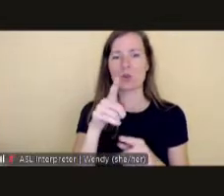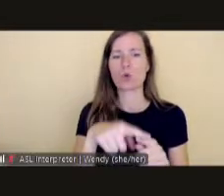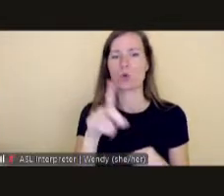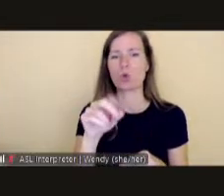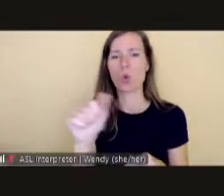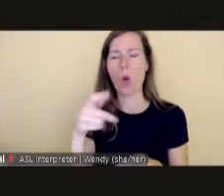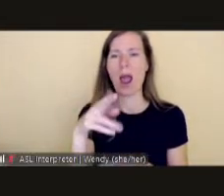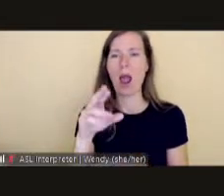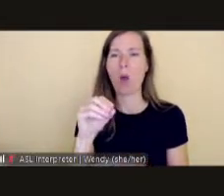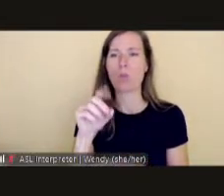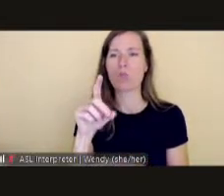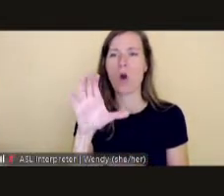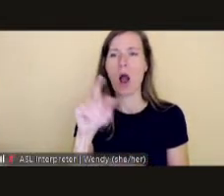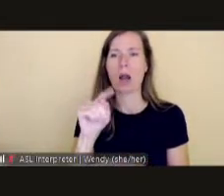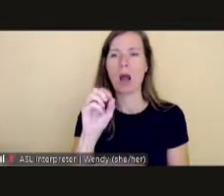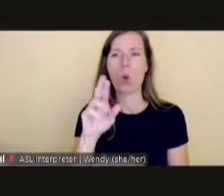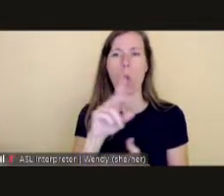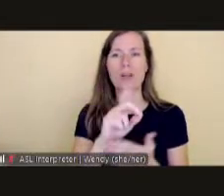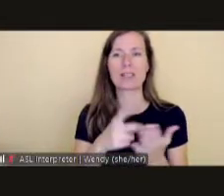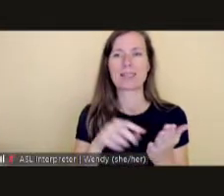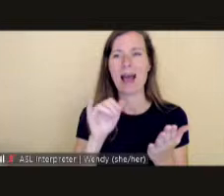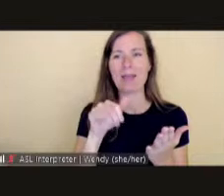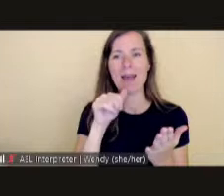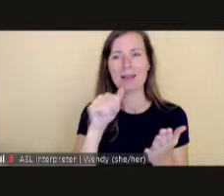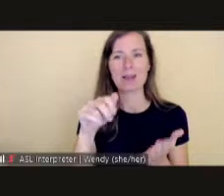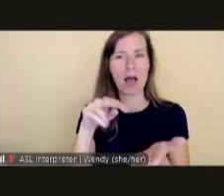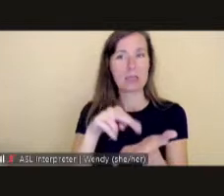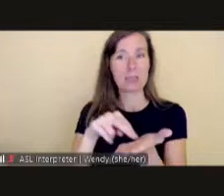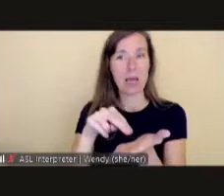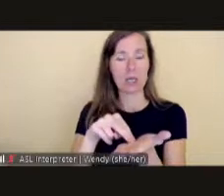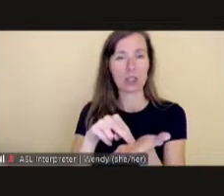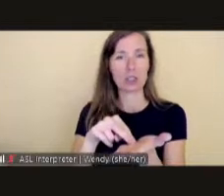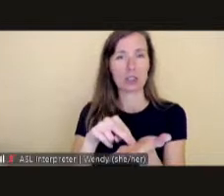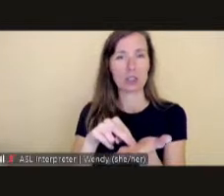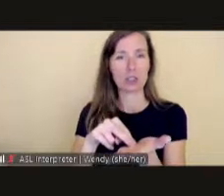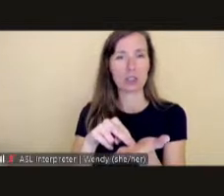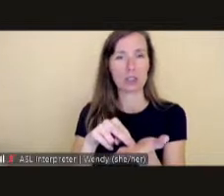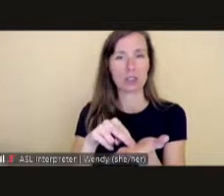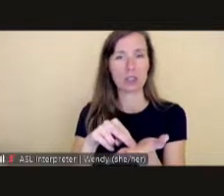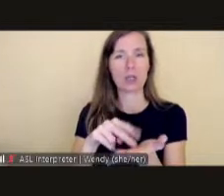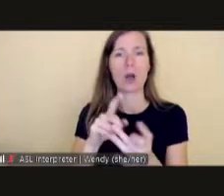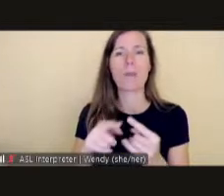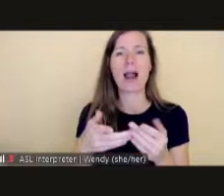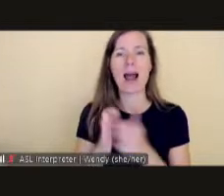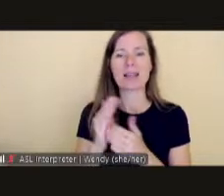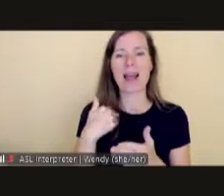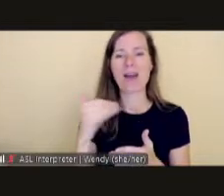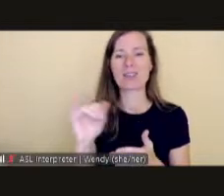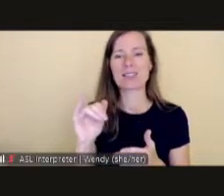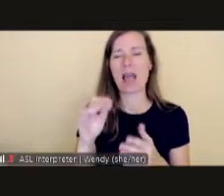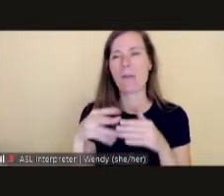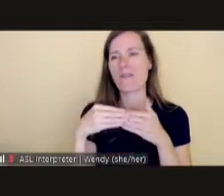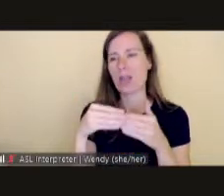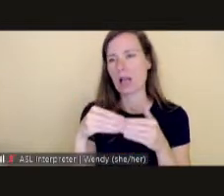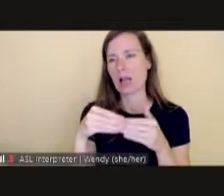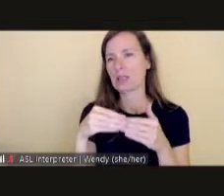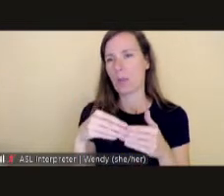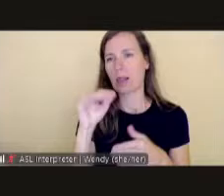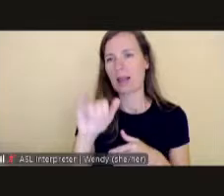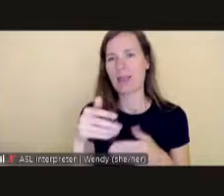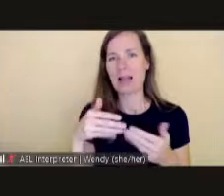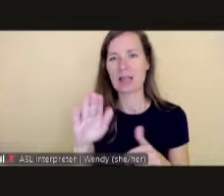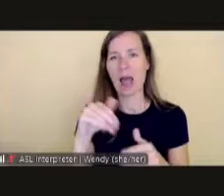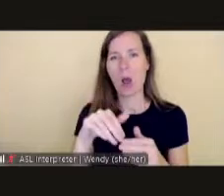substandard. We are just asking to be able to have the same kind of flexibility that is allowed in the other townhouse zones in the county.